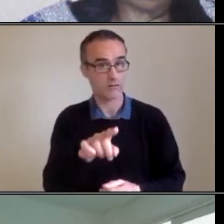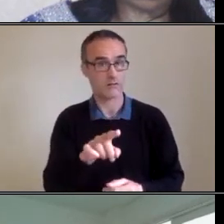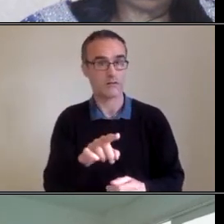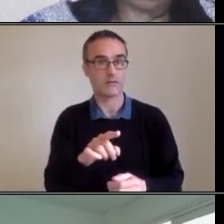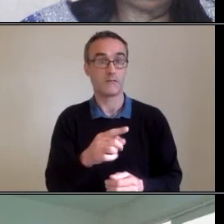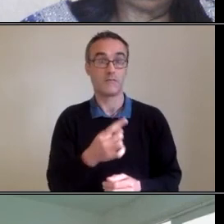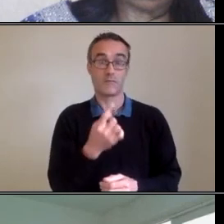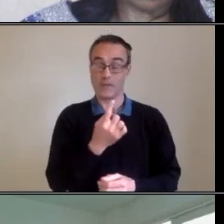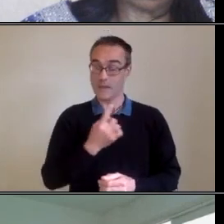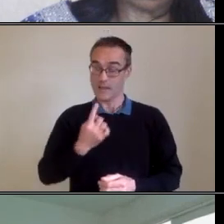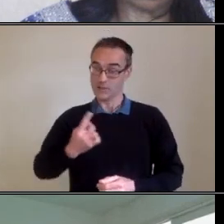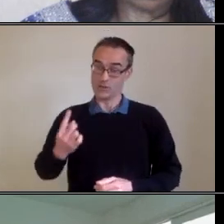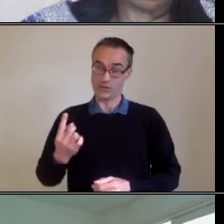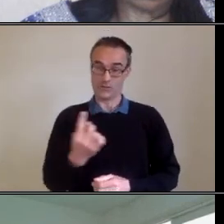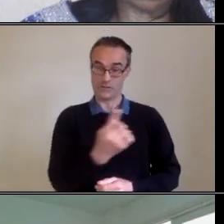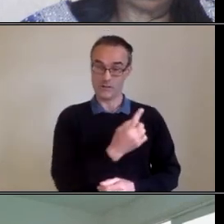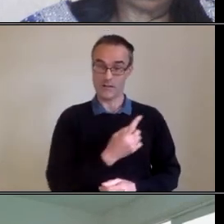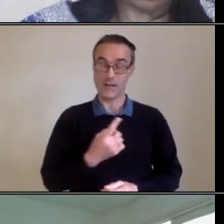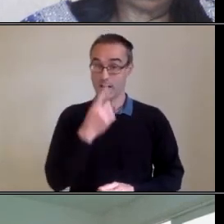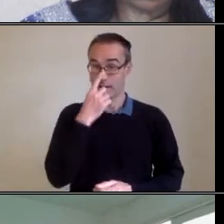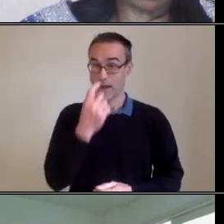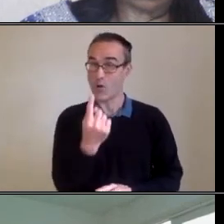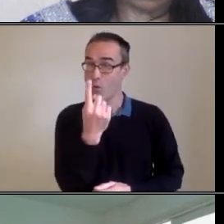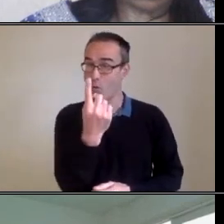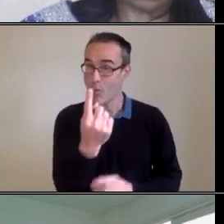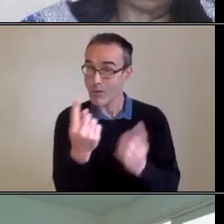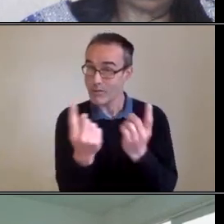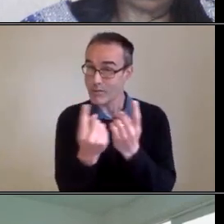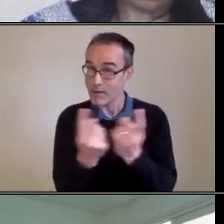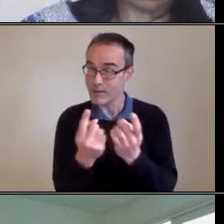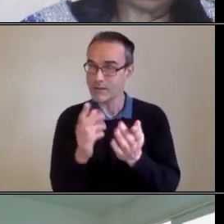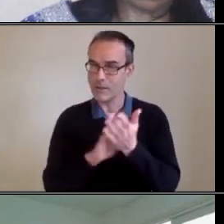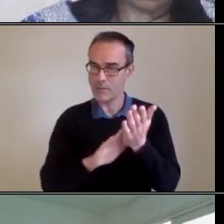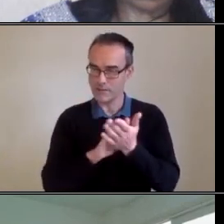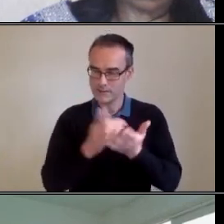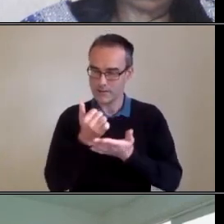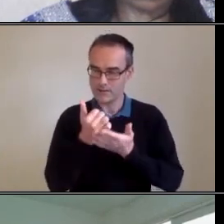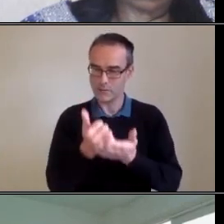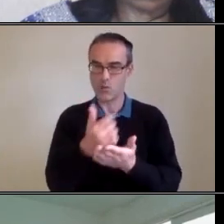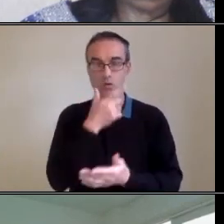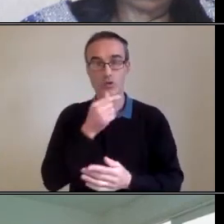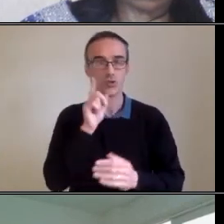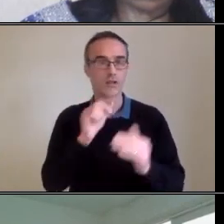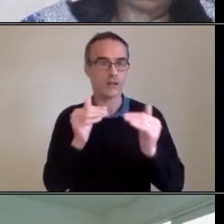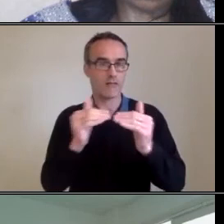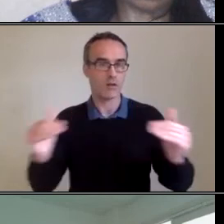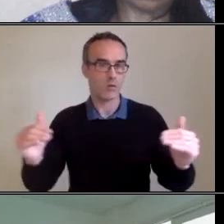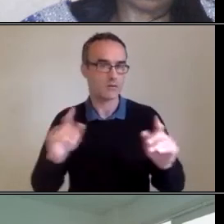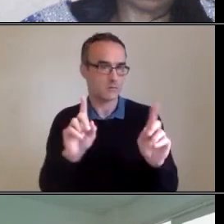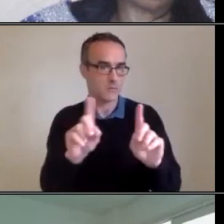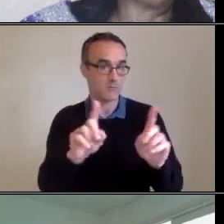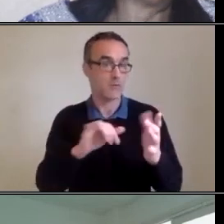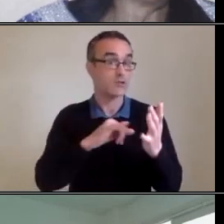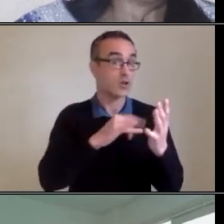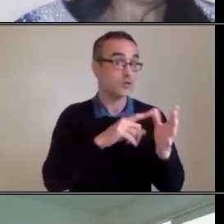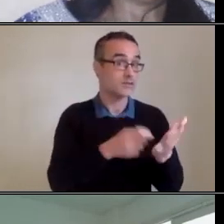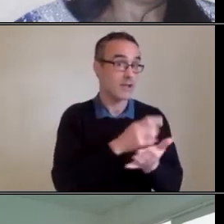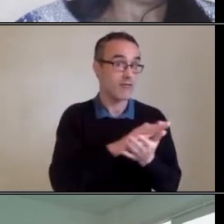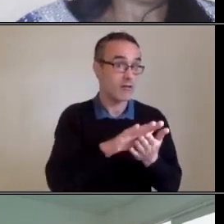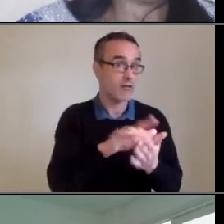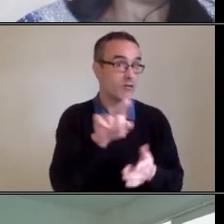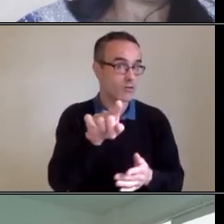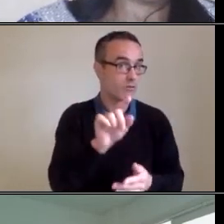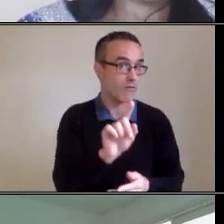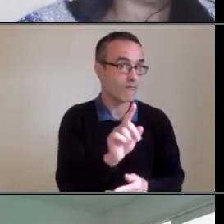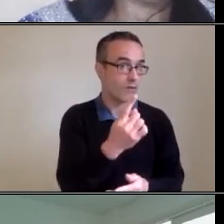us can take to make a difference towards gender equality? Sarah, you are in the top left corner of my screen, so I will let you go first